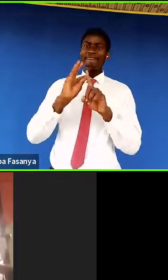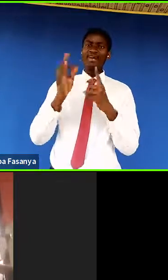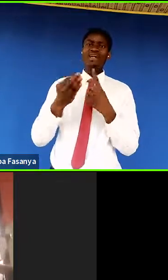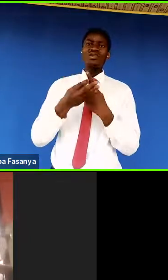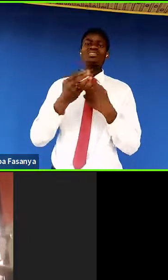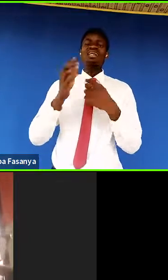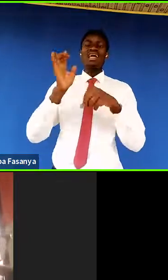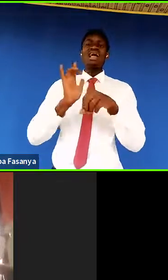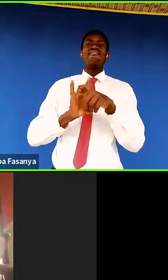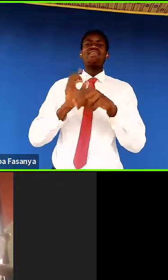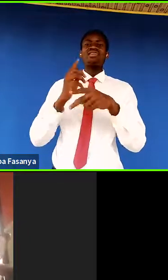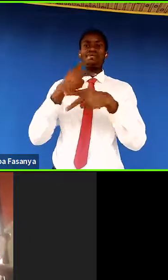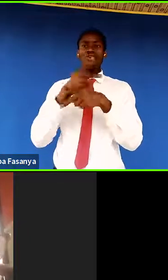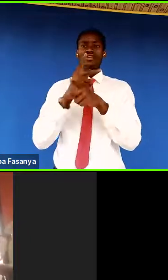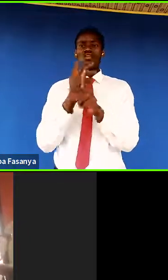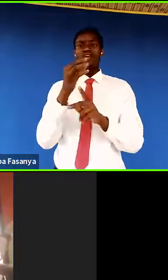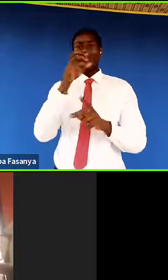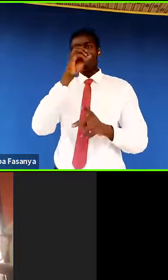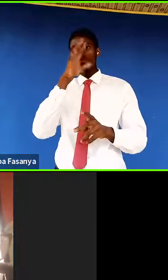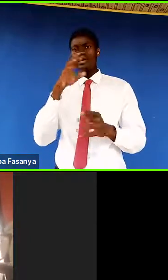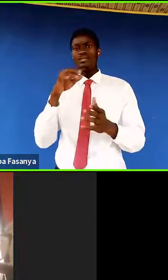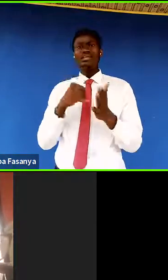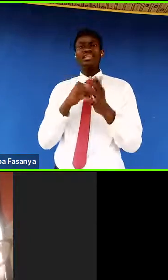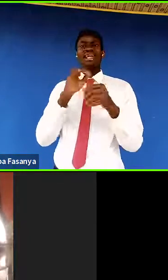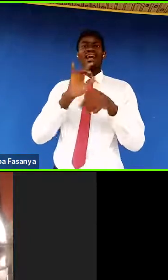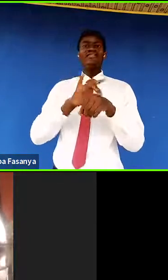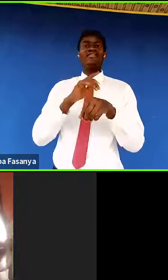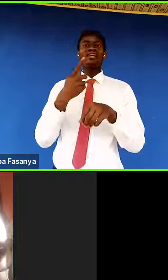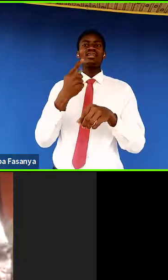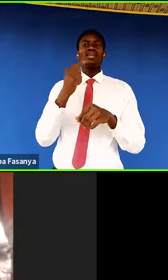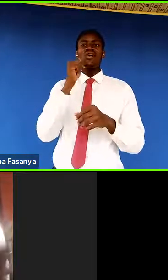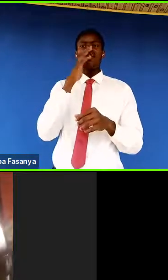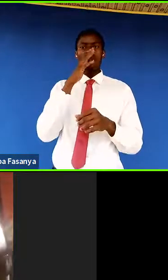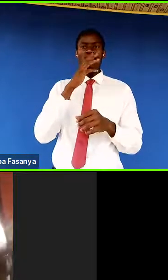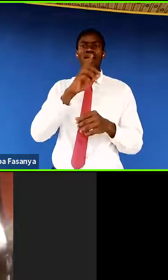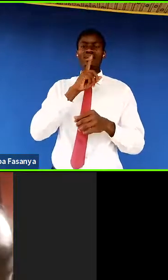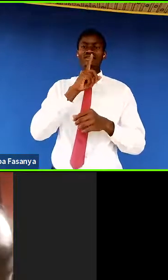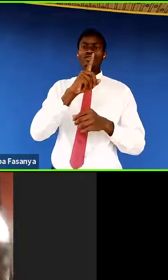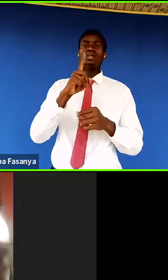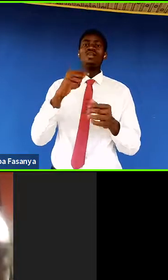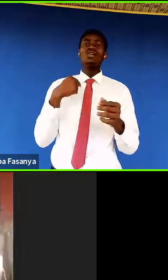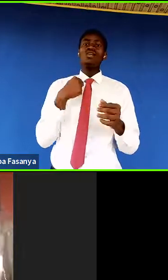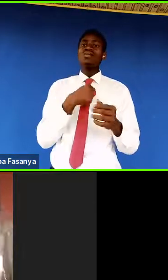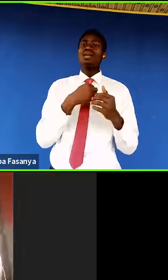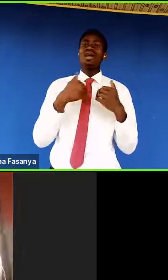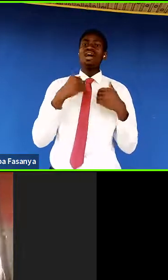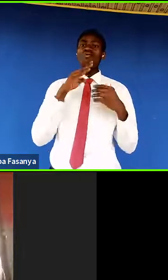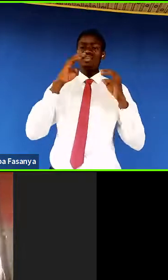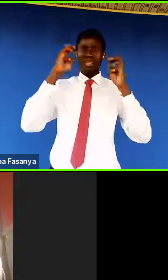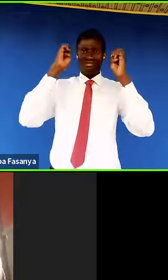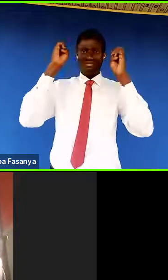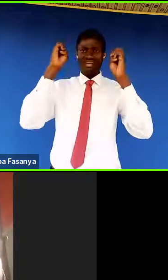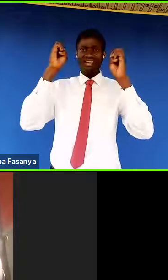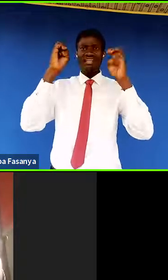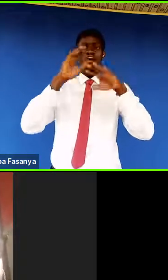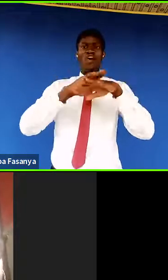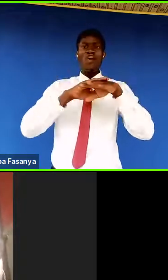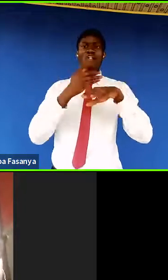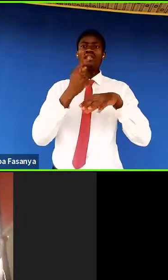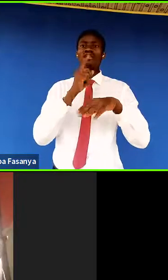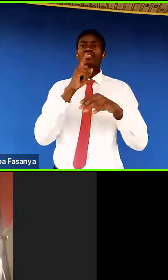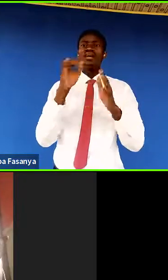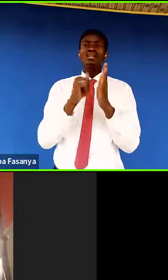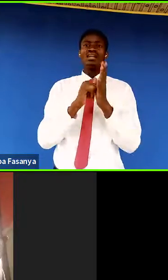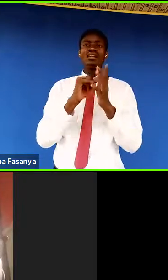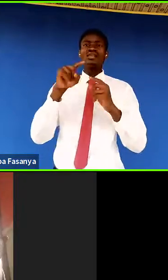of sperm and affect the woman eventually. We've also been educated on the fact that when we go through